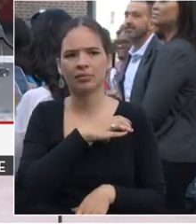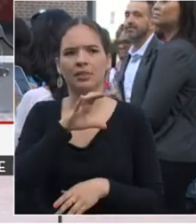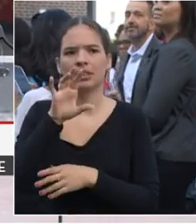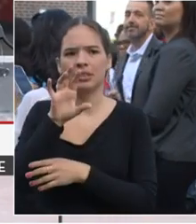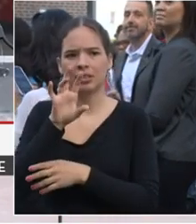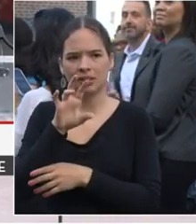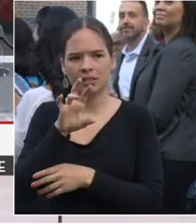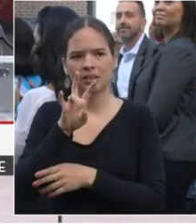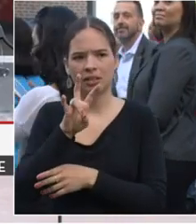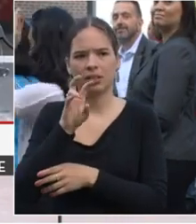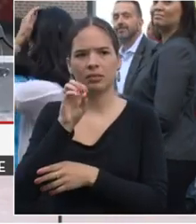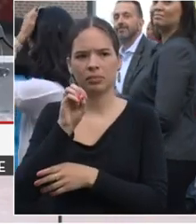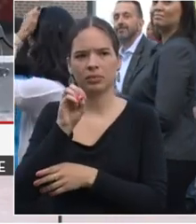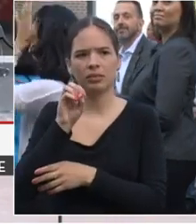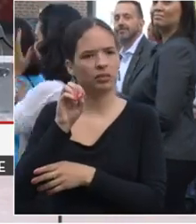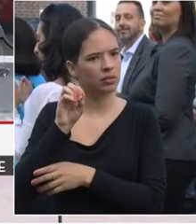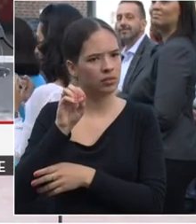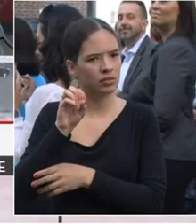back.